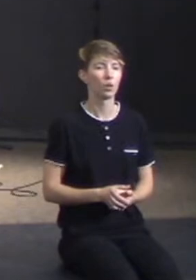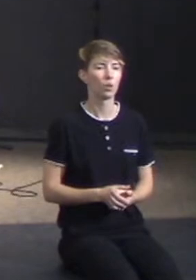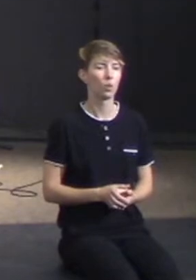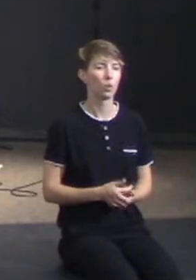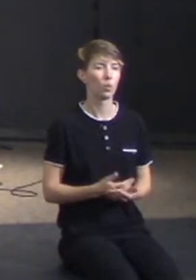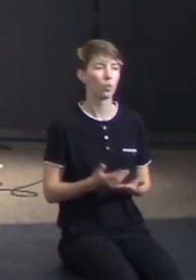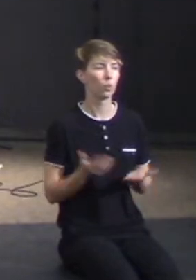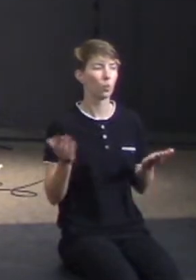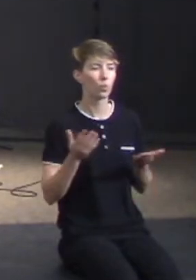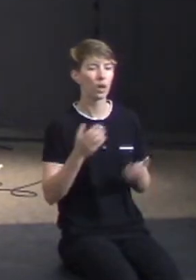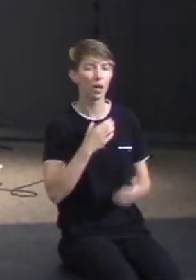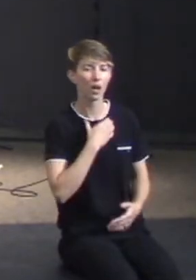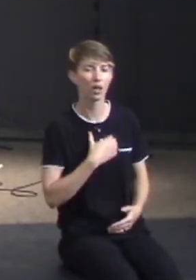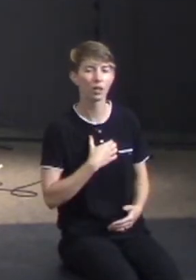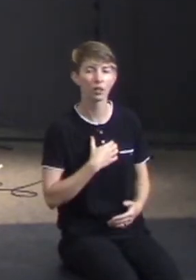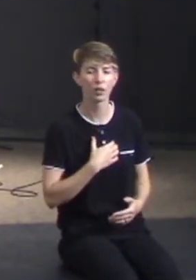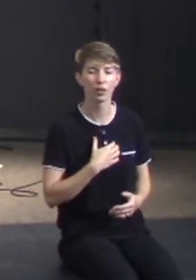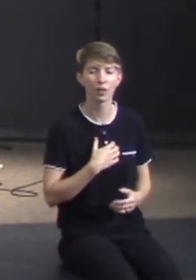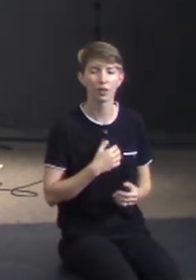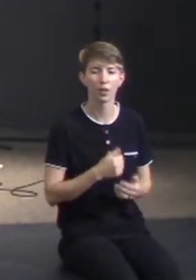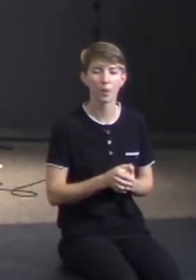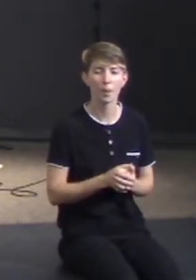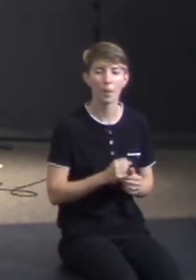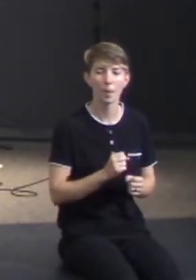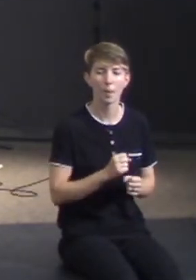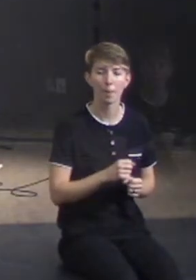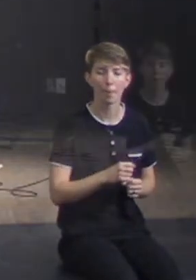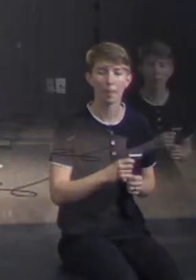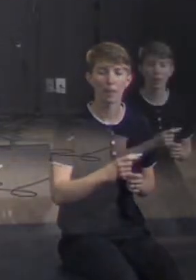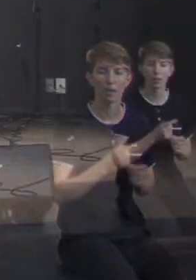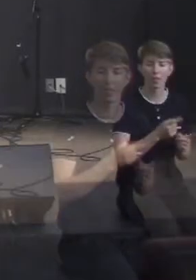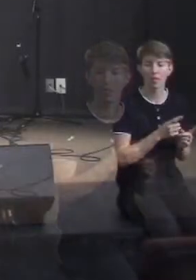What hunger drew them out there to get baptized?